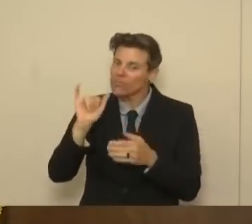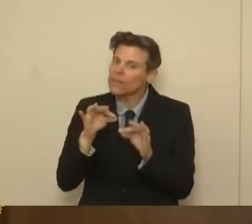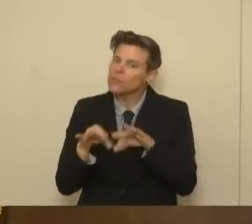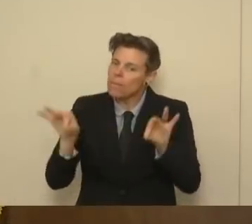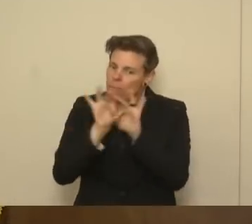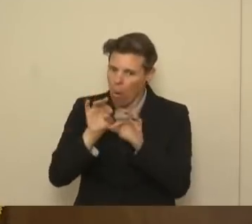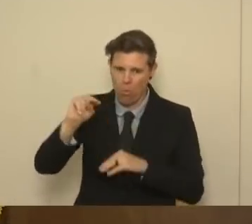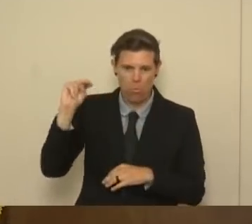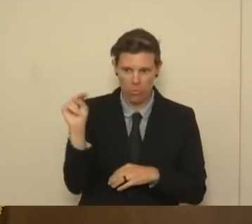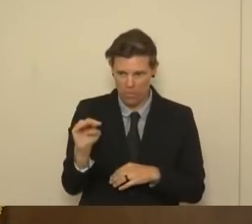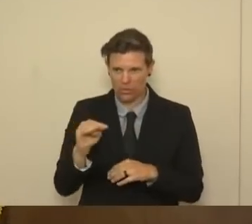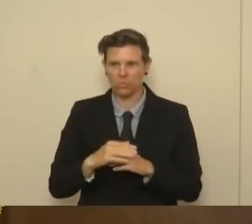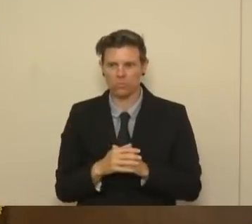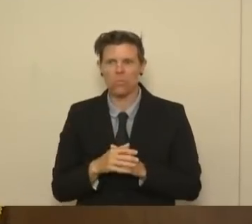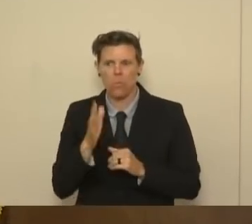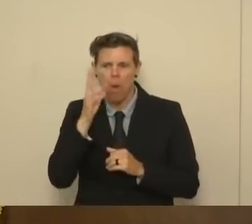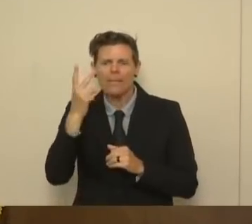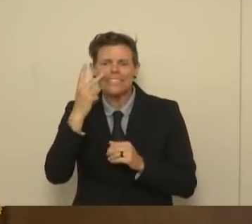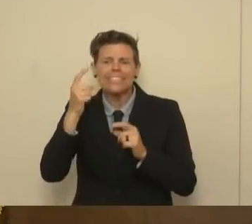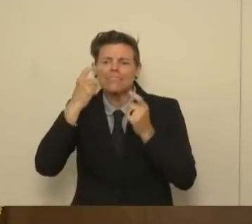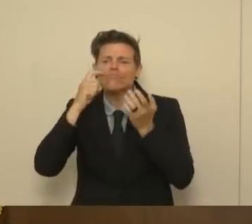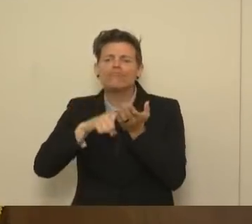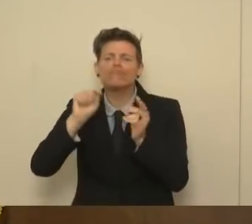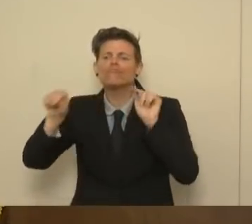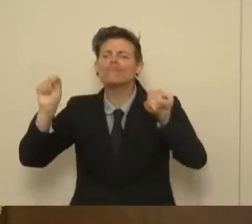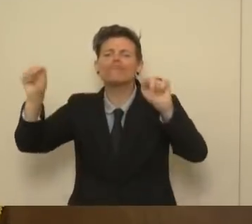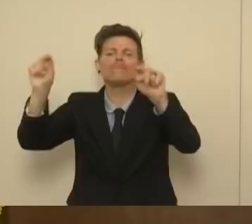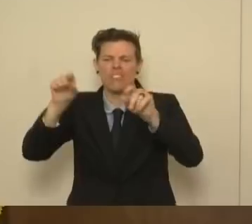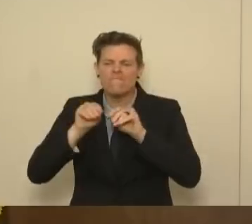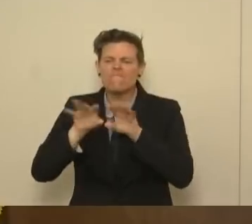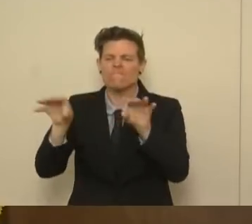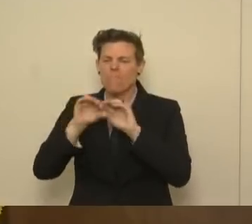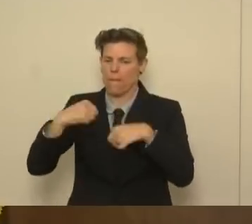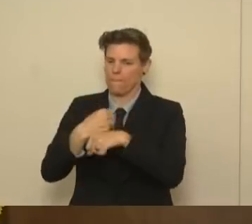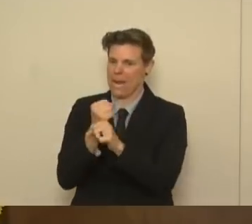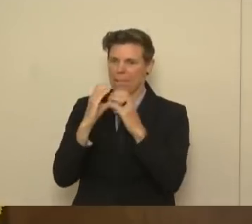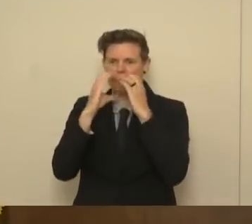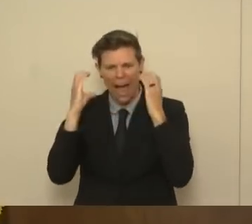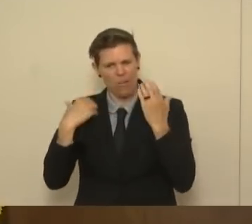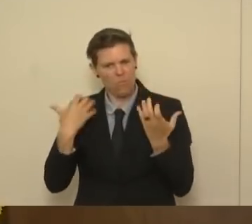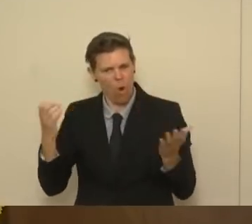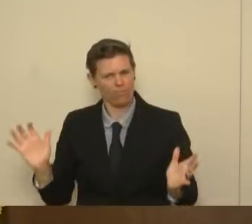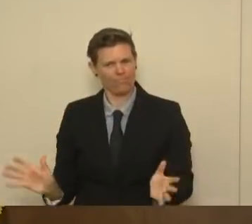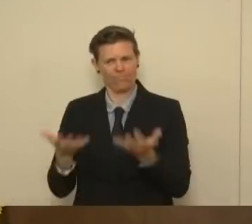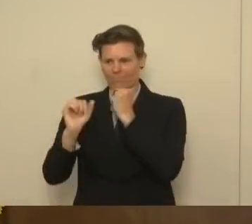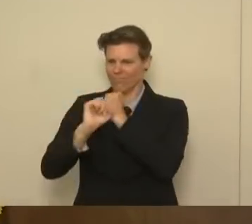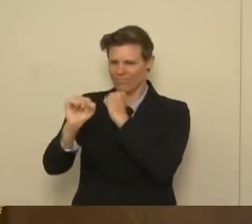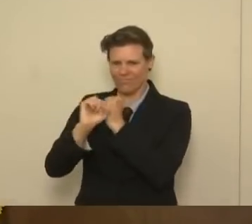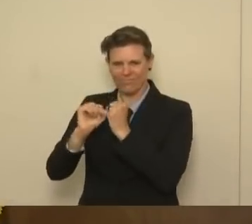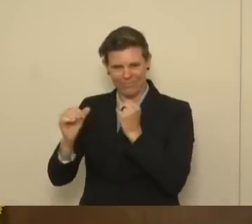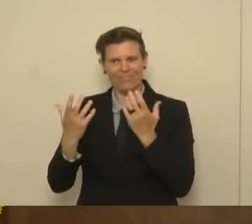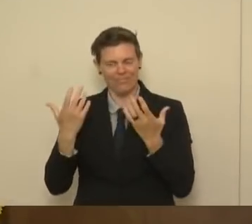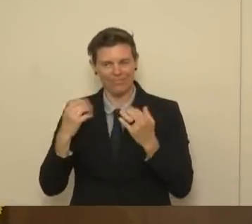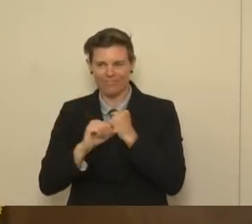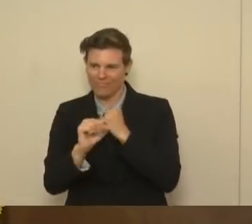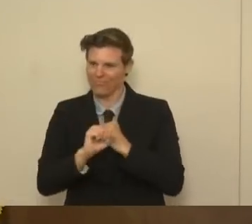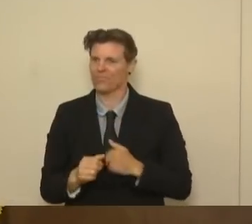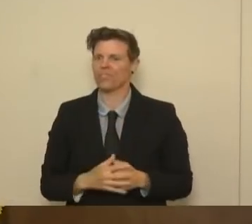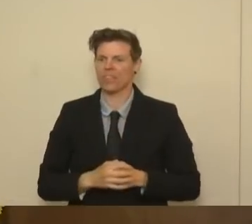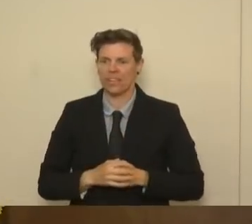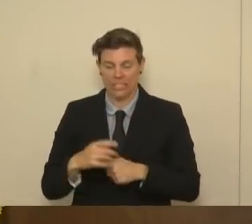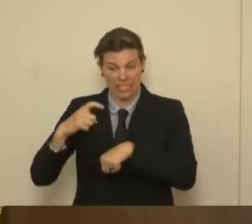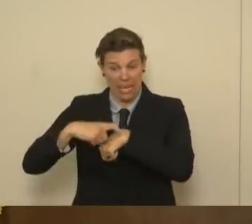out and about. And we want to highlight and promote. We've got very little time left to make a difference